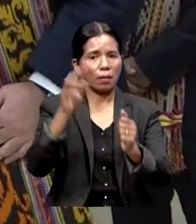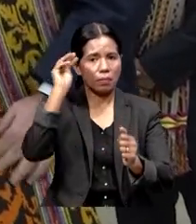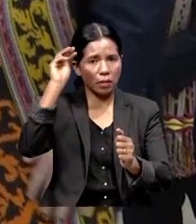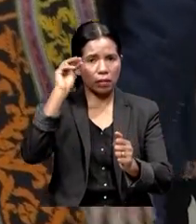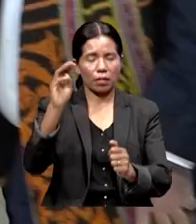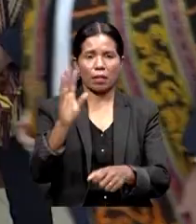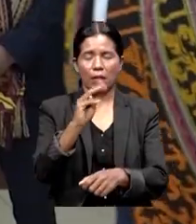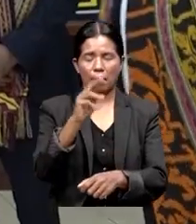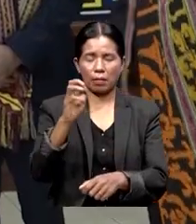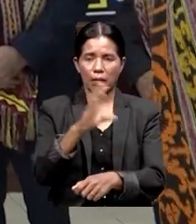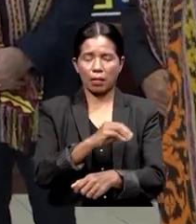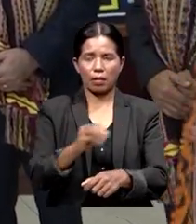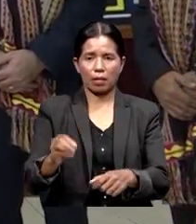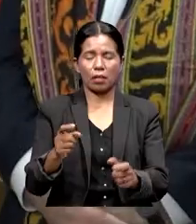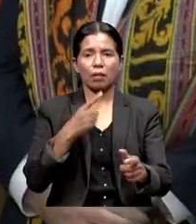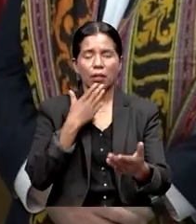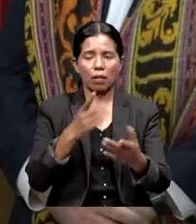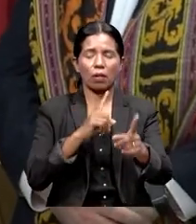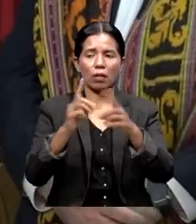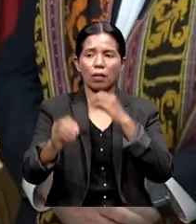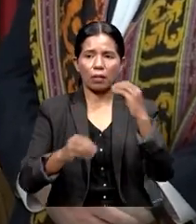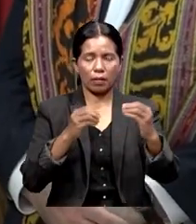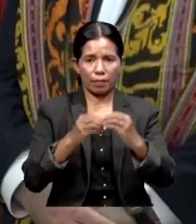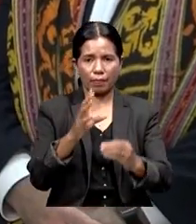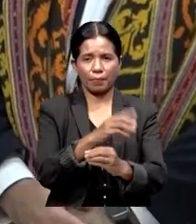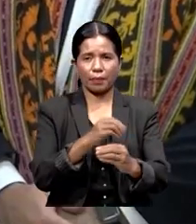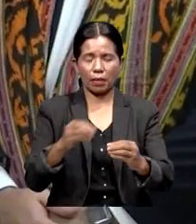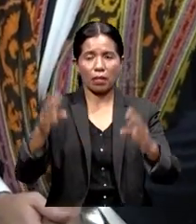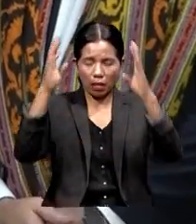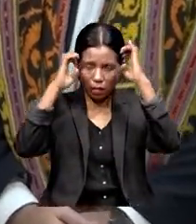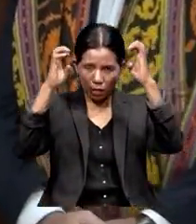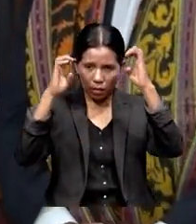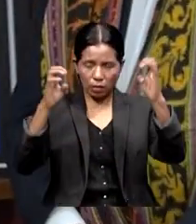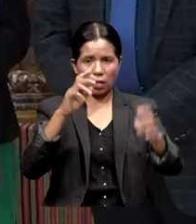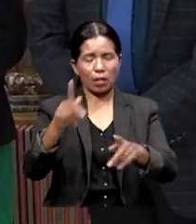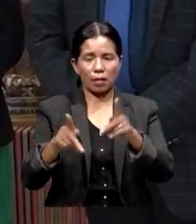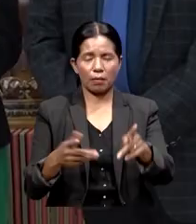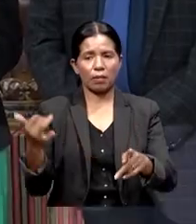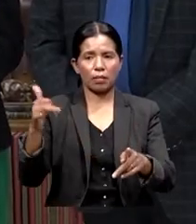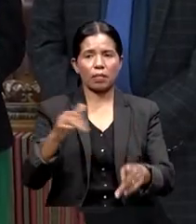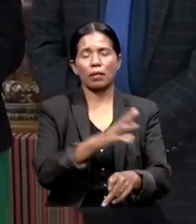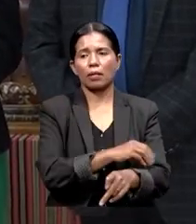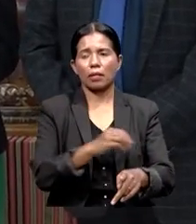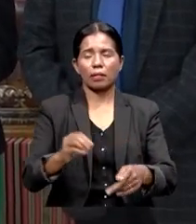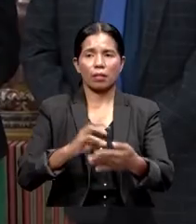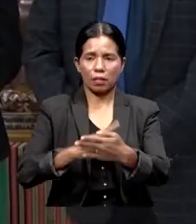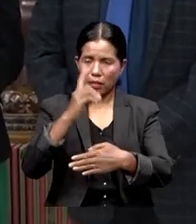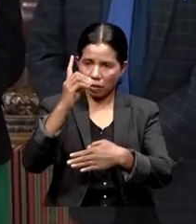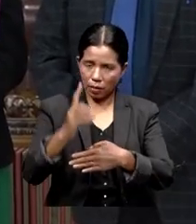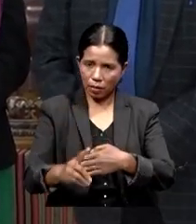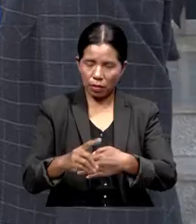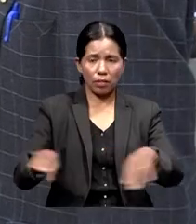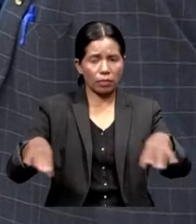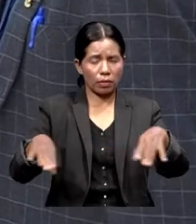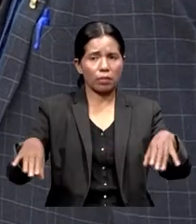e negócio no relação asiático colia e Hasoru malu nemak educação, população no migração, desenvolvimento,